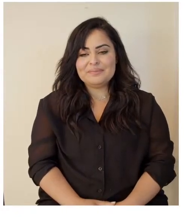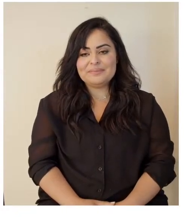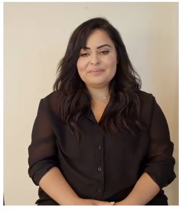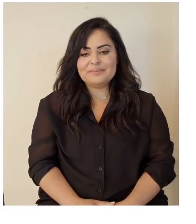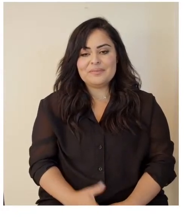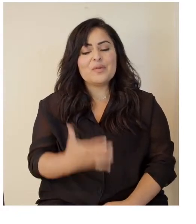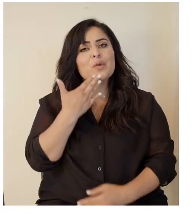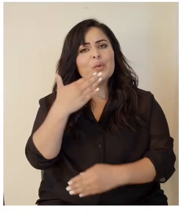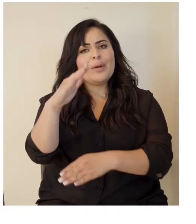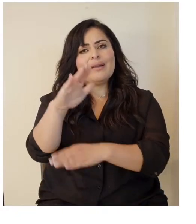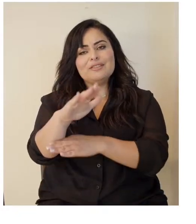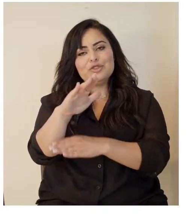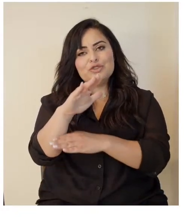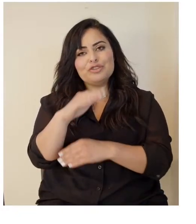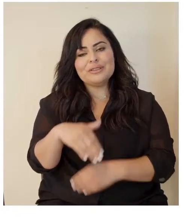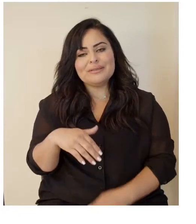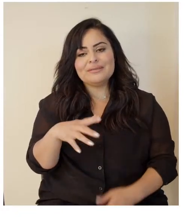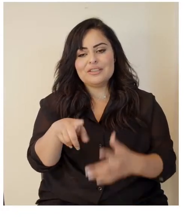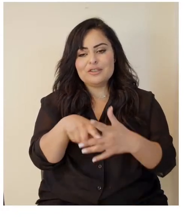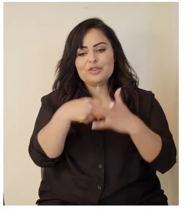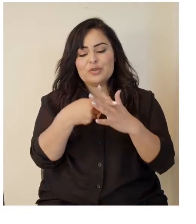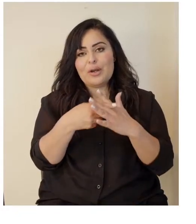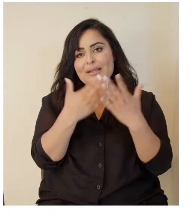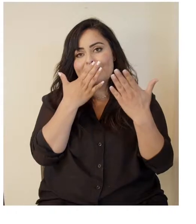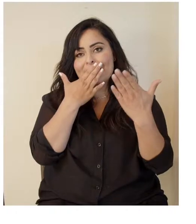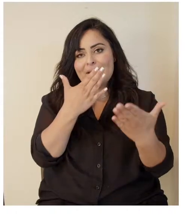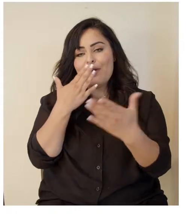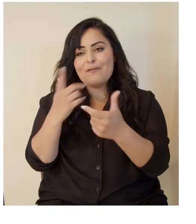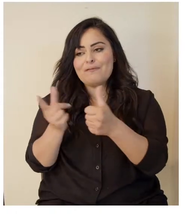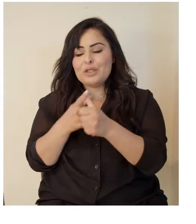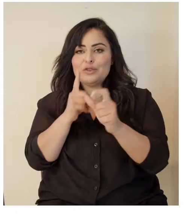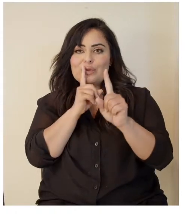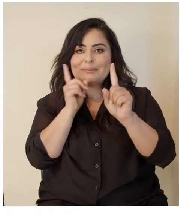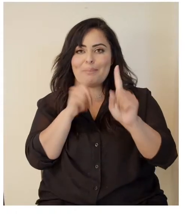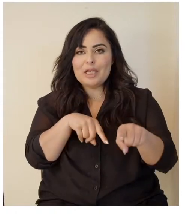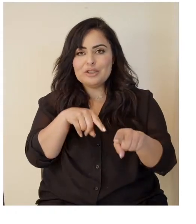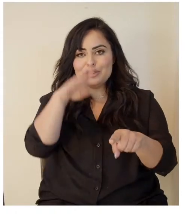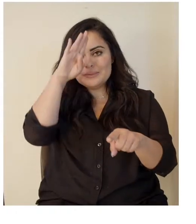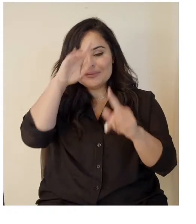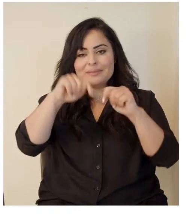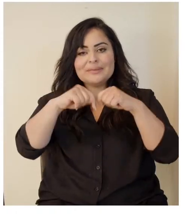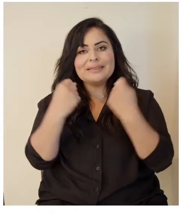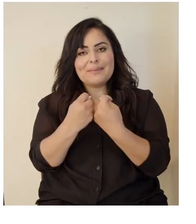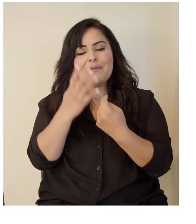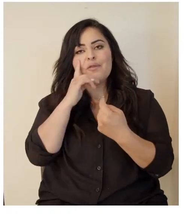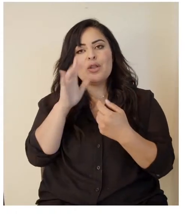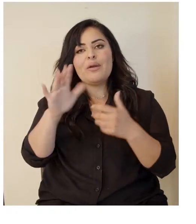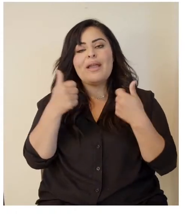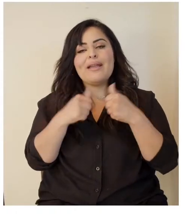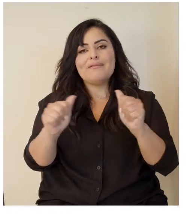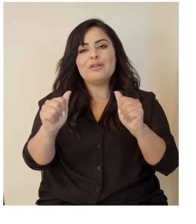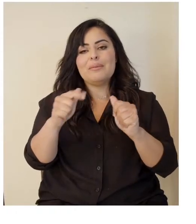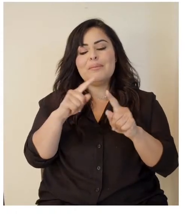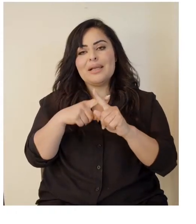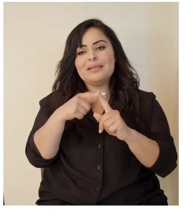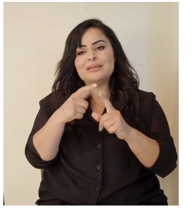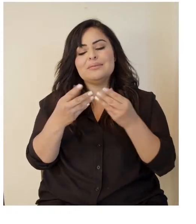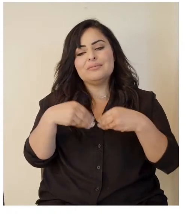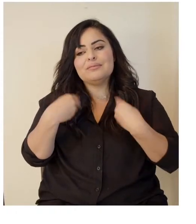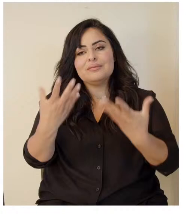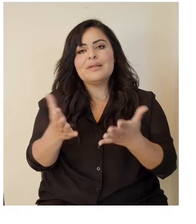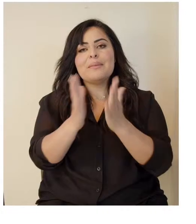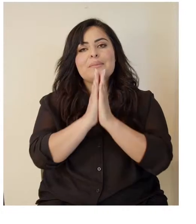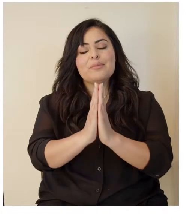Good afternoon. I'd like to start by thanking our first responders for their heroic efforts and extending our thoughts and prayers to all those